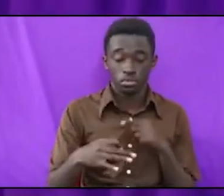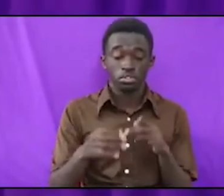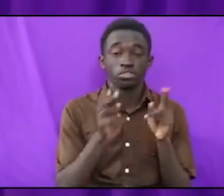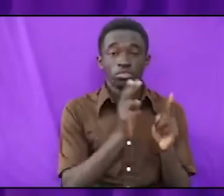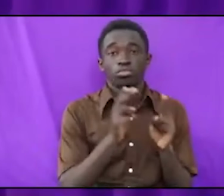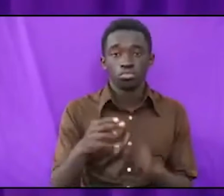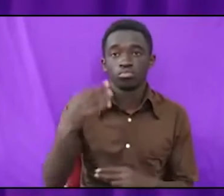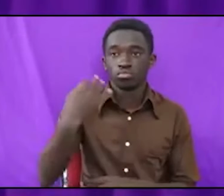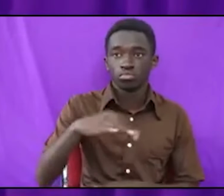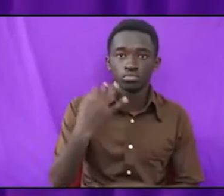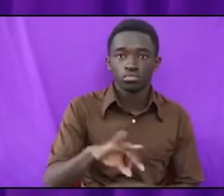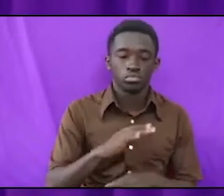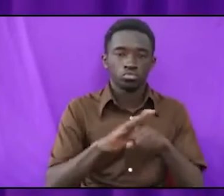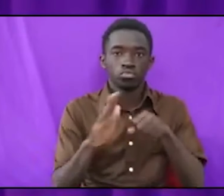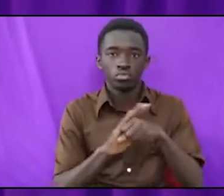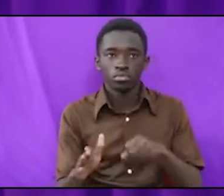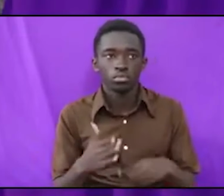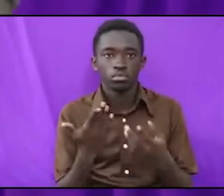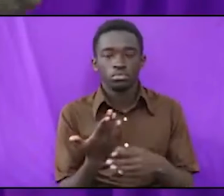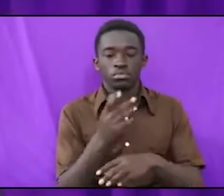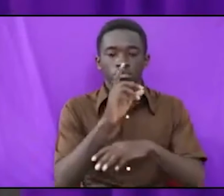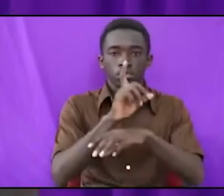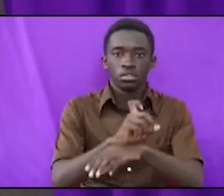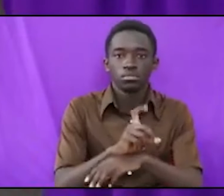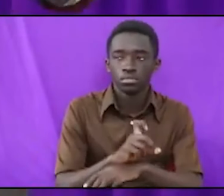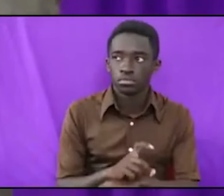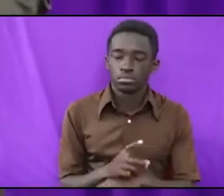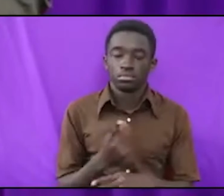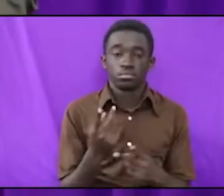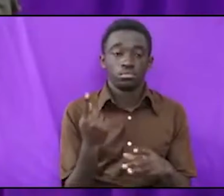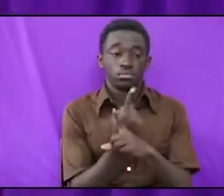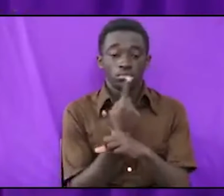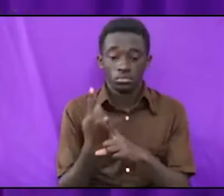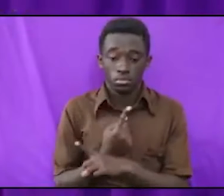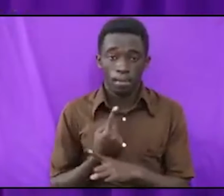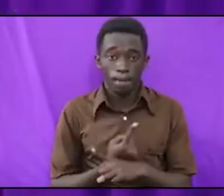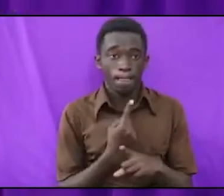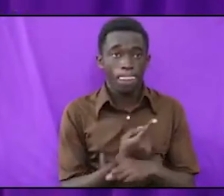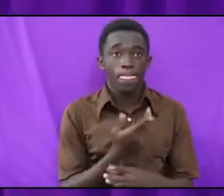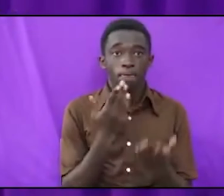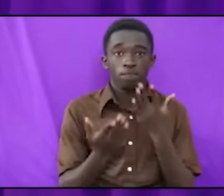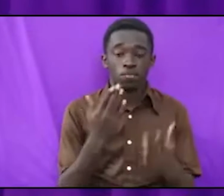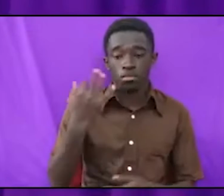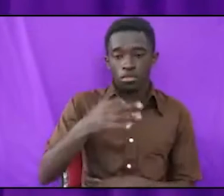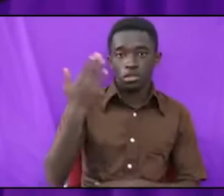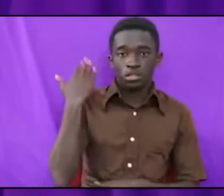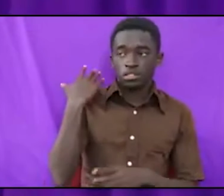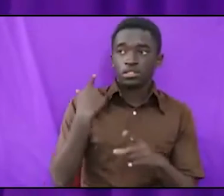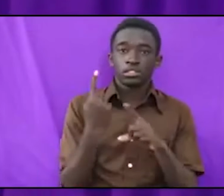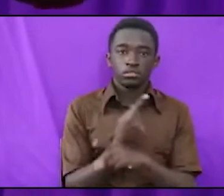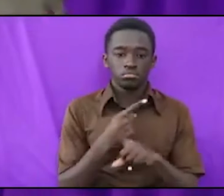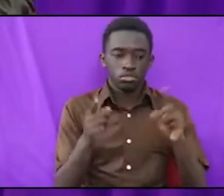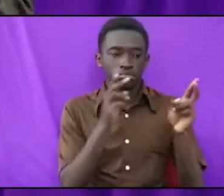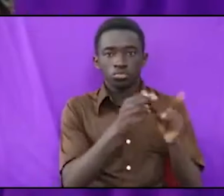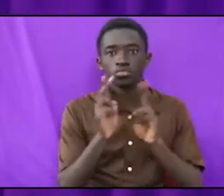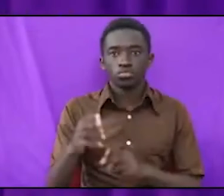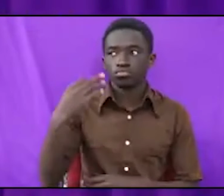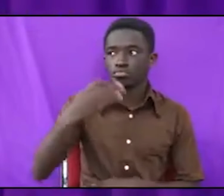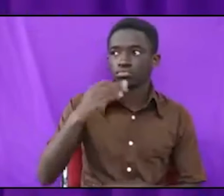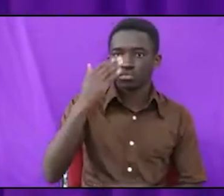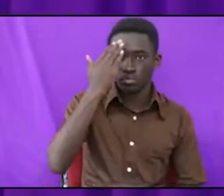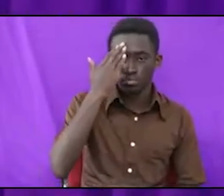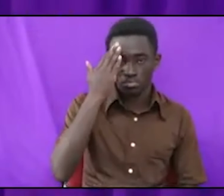Sukuma, cabbage, what else? I know the mboga of the time would have been different. But just the normal mboga that you know. He